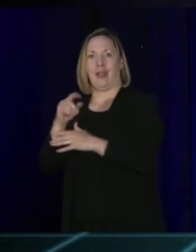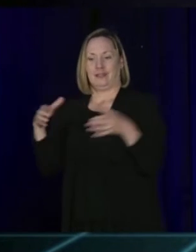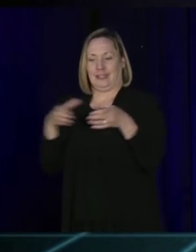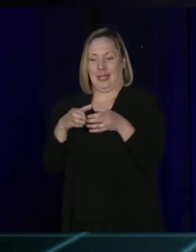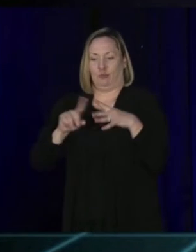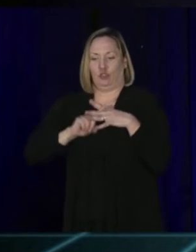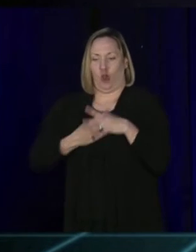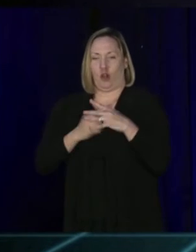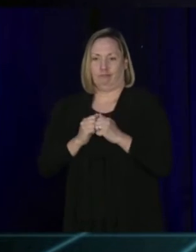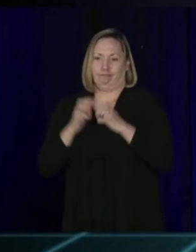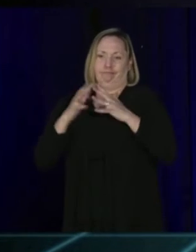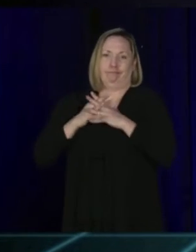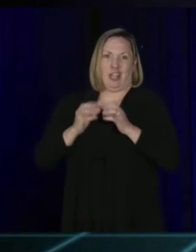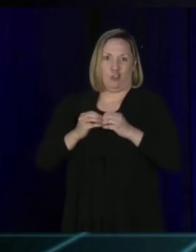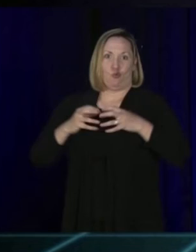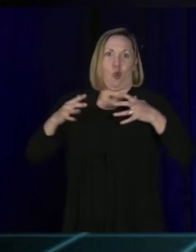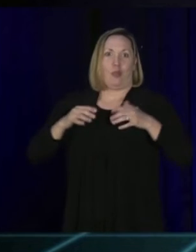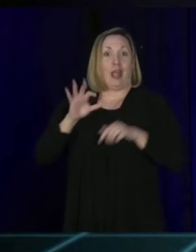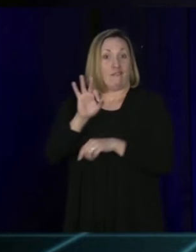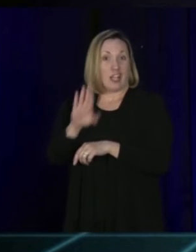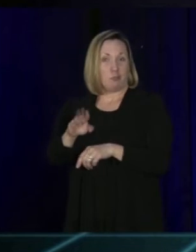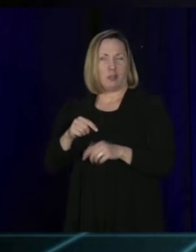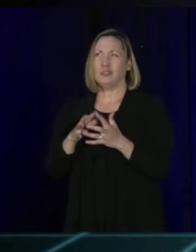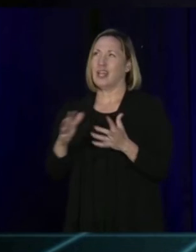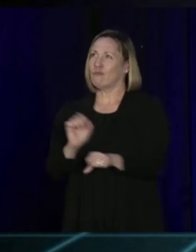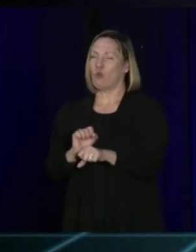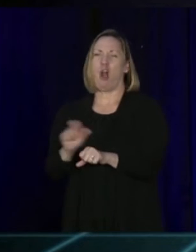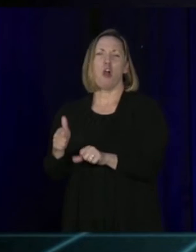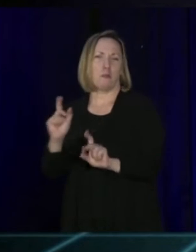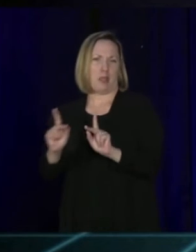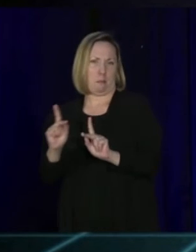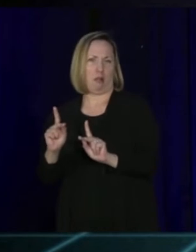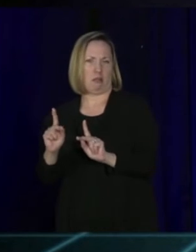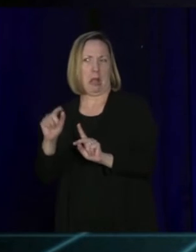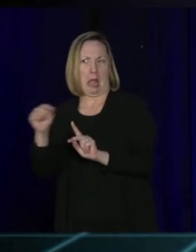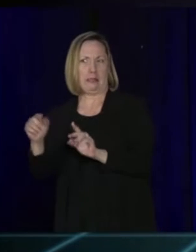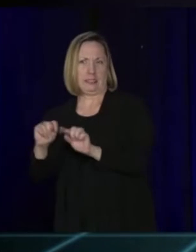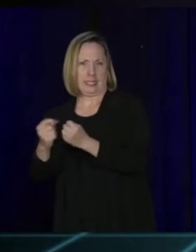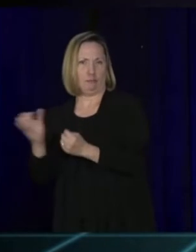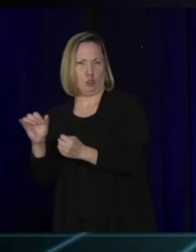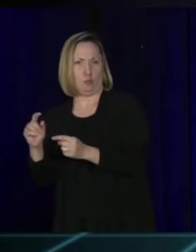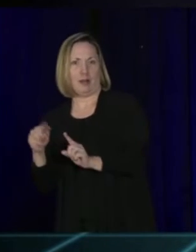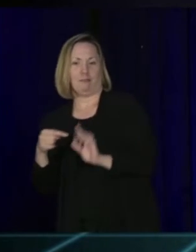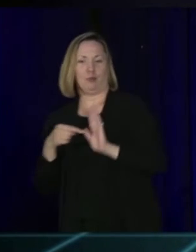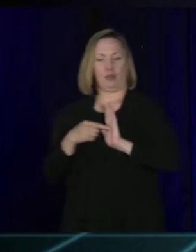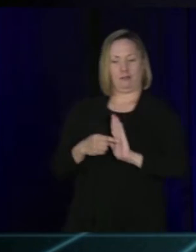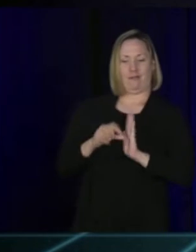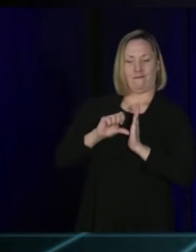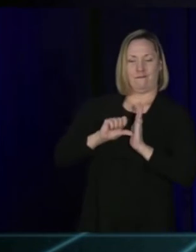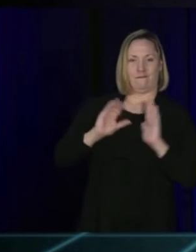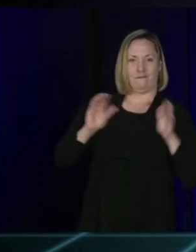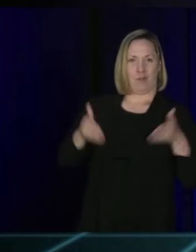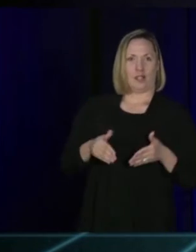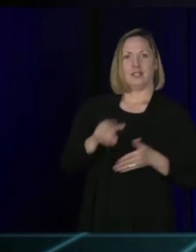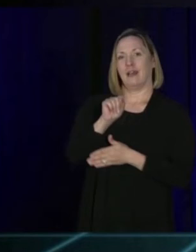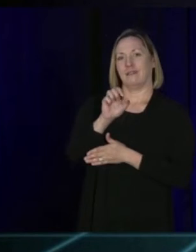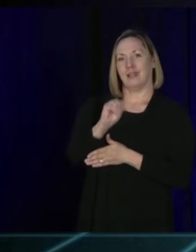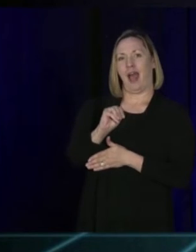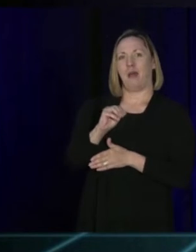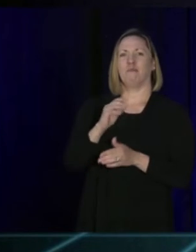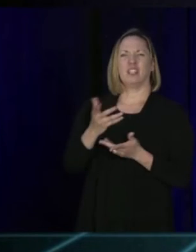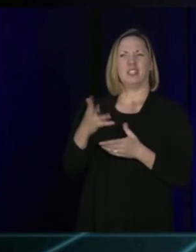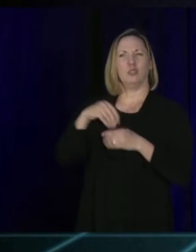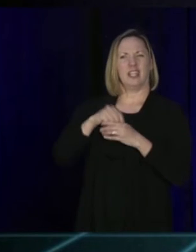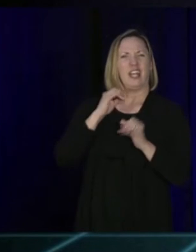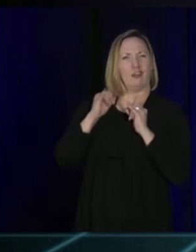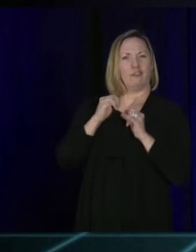it was actually a lot of work. There were some other folks on the team, but I'm going to point out Tom because he recently did an interview a year ago. And he was also highlighted